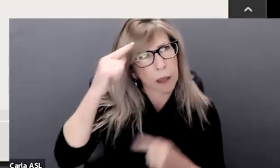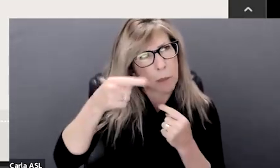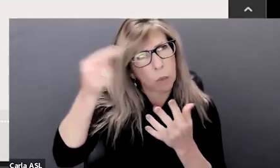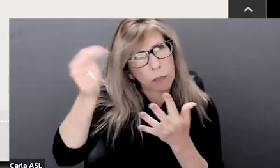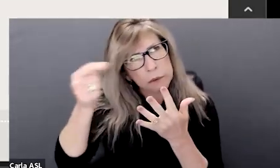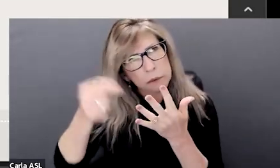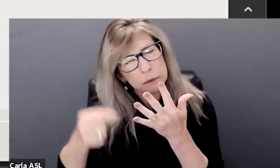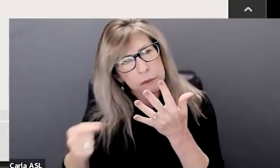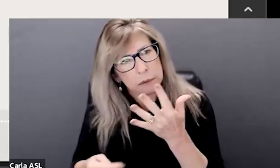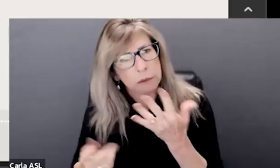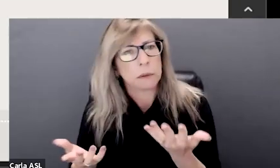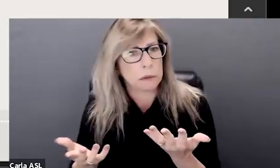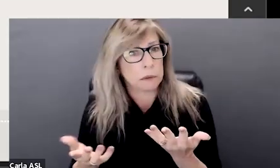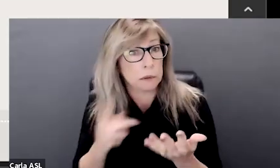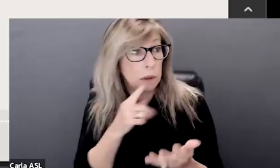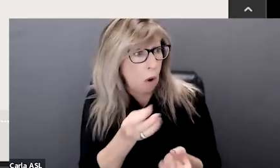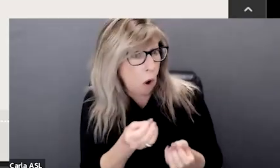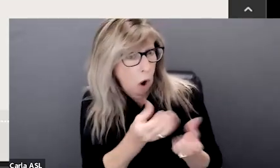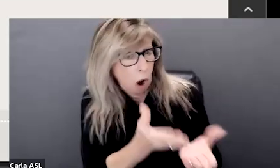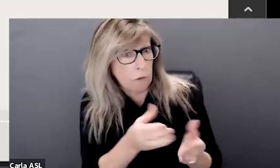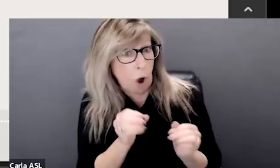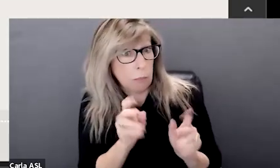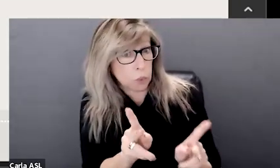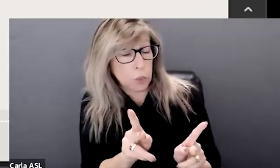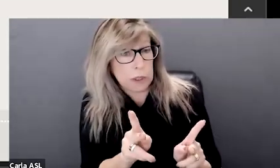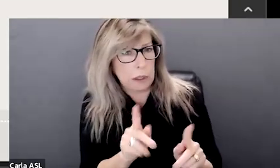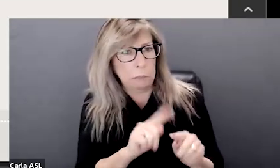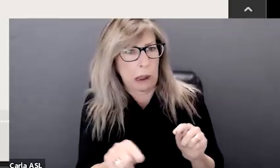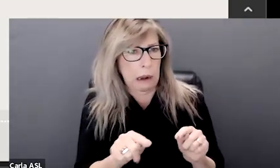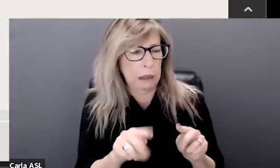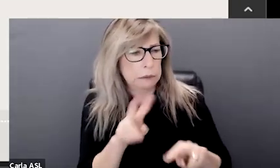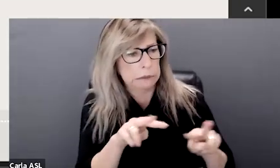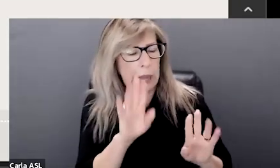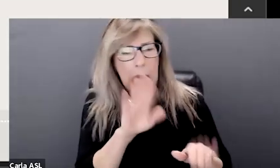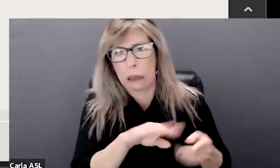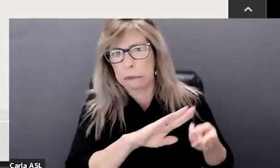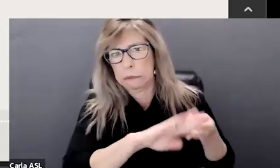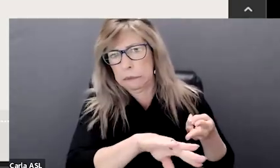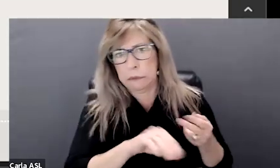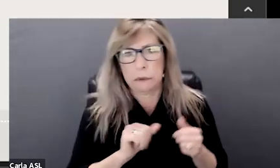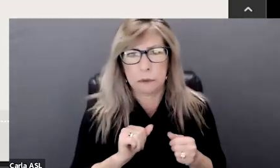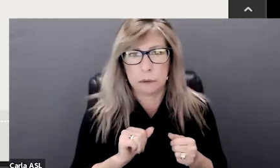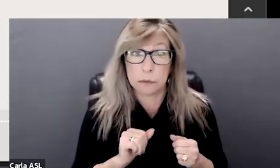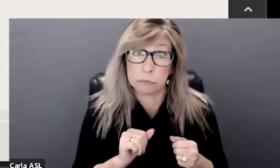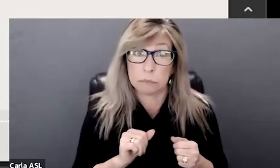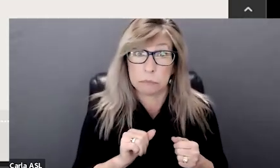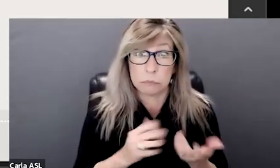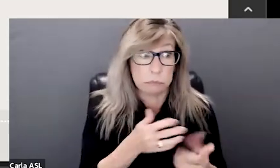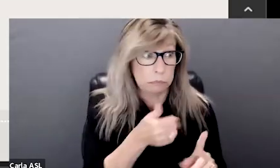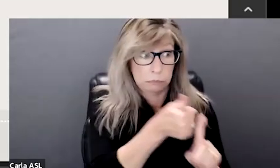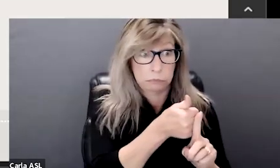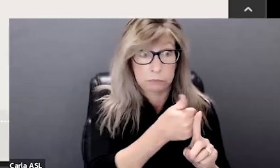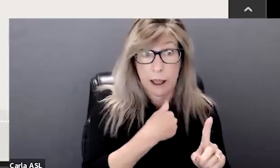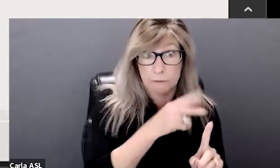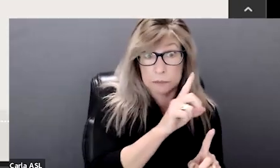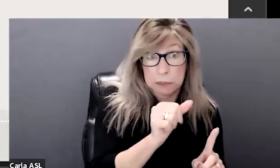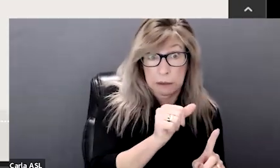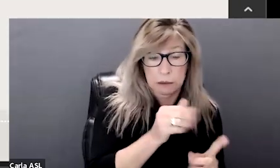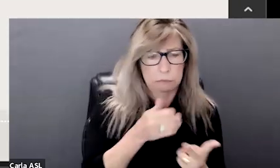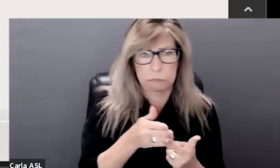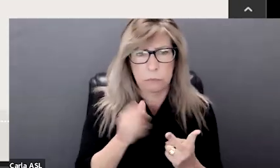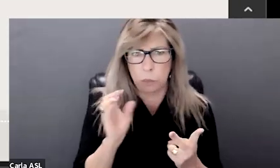other words, offering opportunities to people, some of whom may have experiencing disabilities and others who do not.